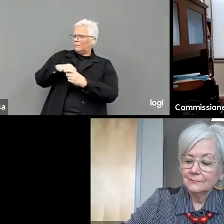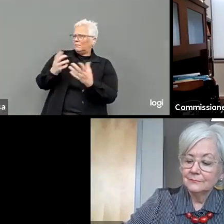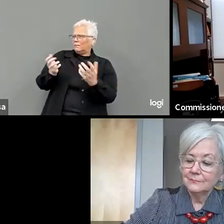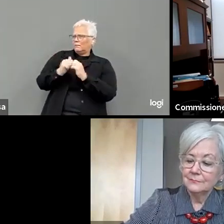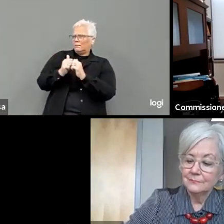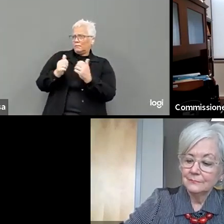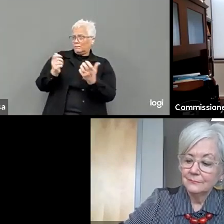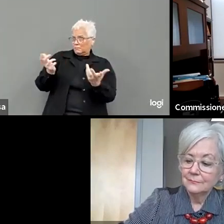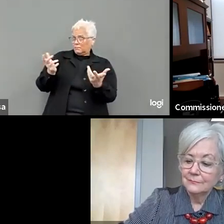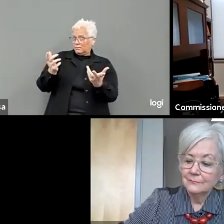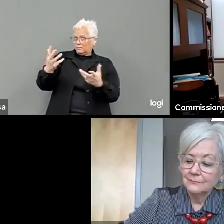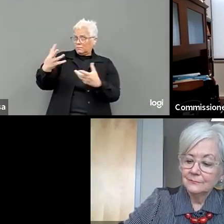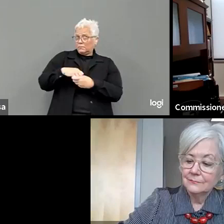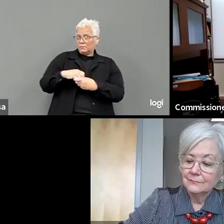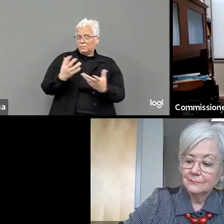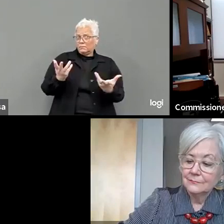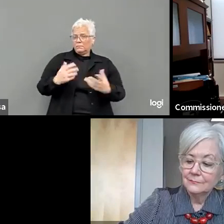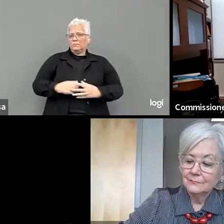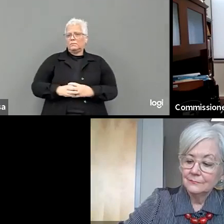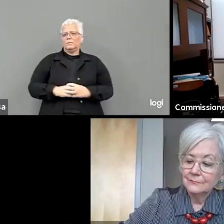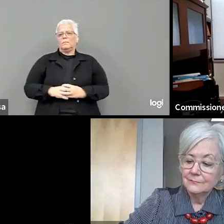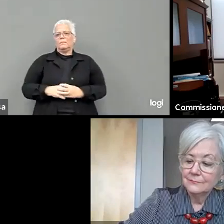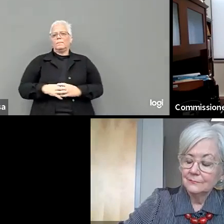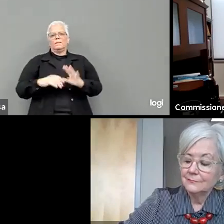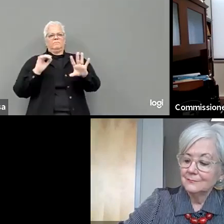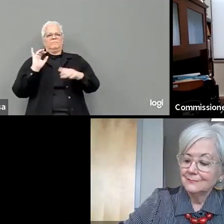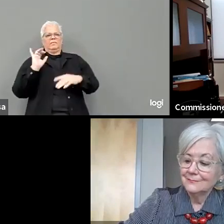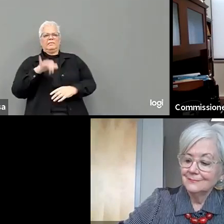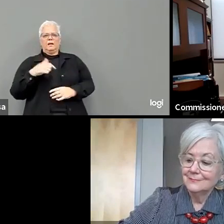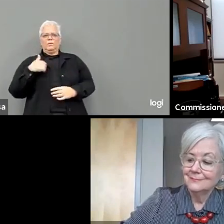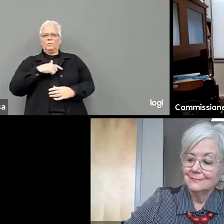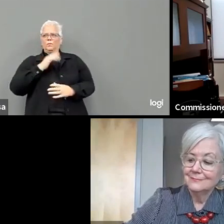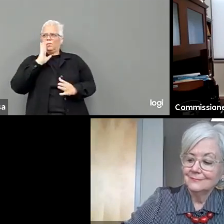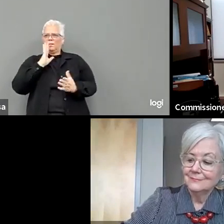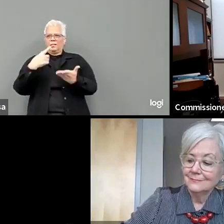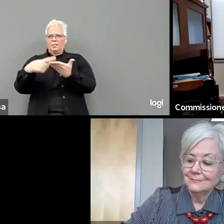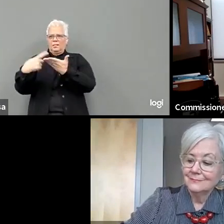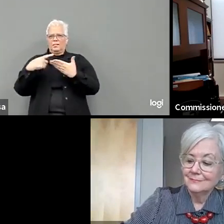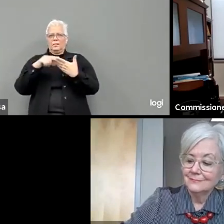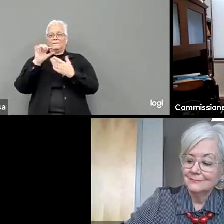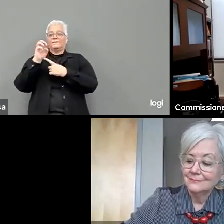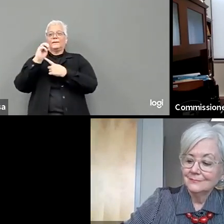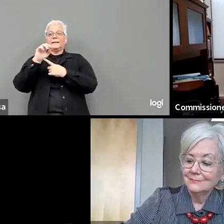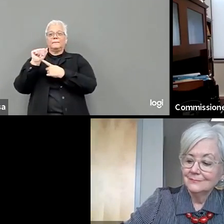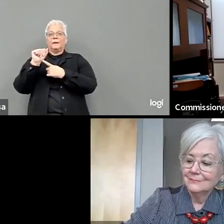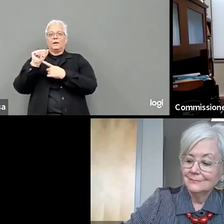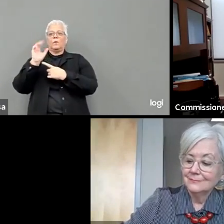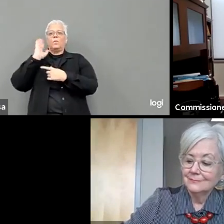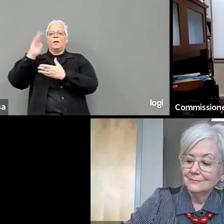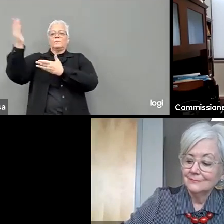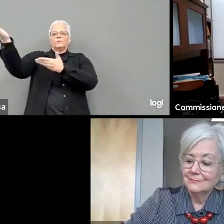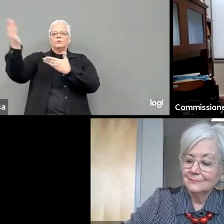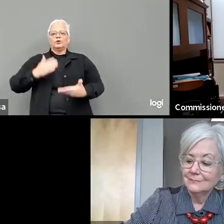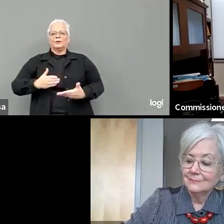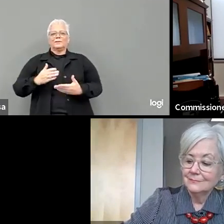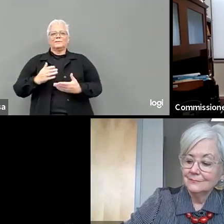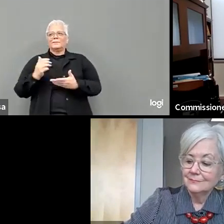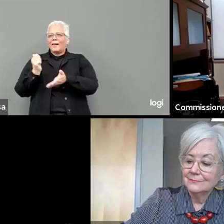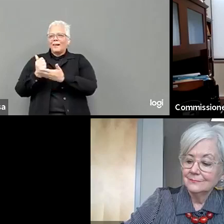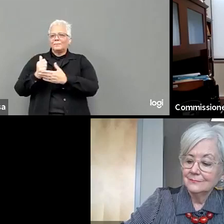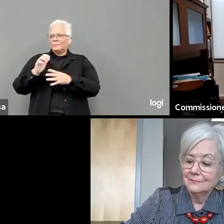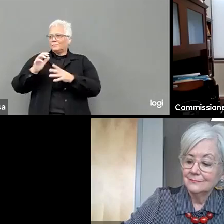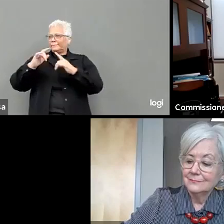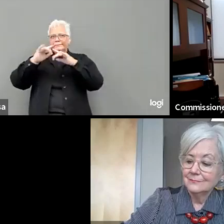actually really the what we're talking about. It's the FEMA pod. And, of course, the pod here that we're discussing will be